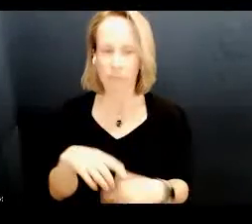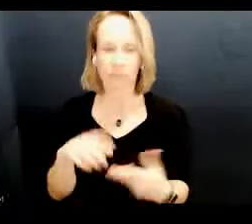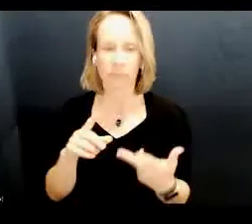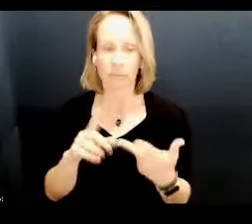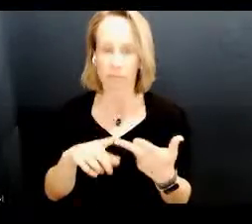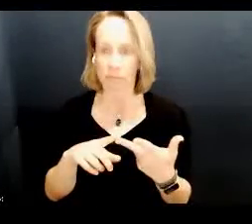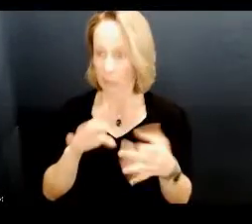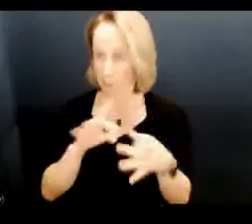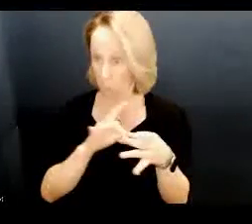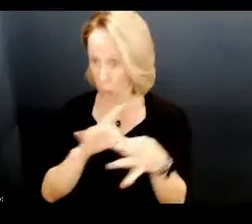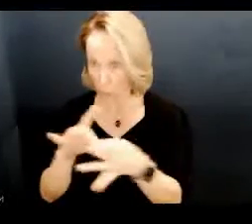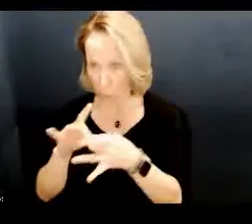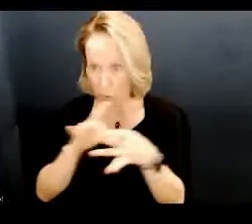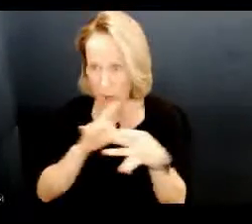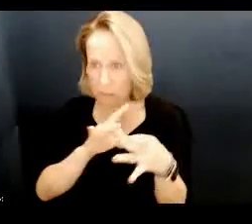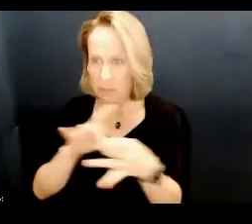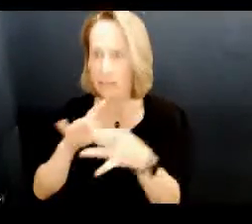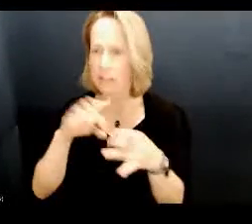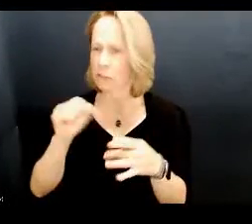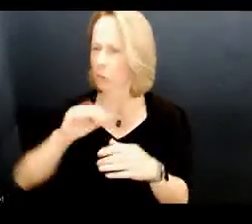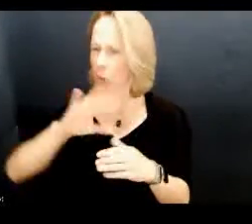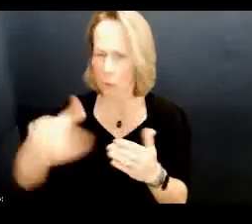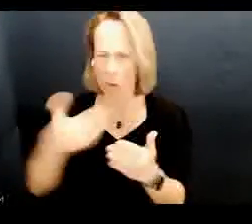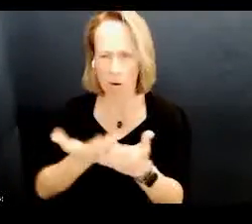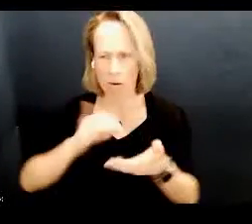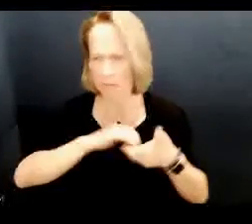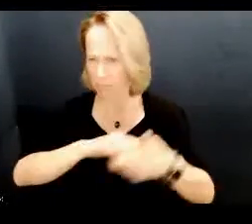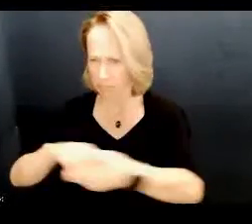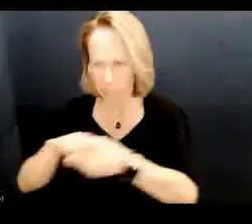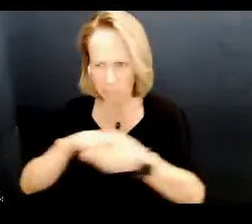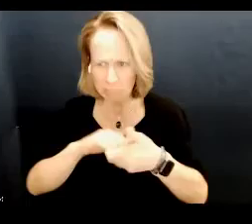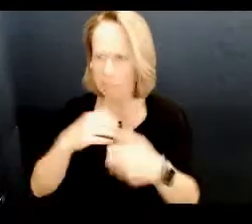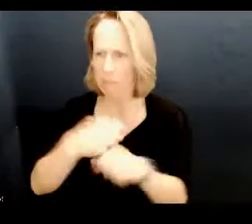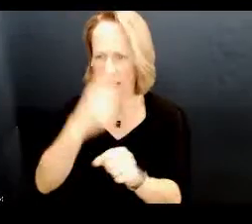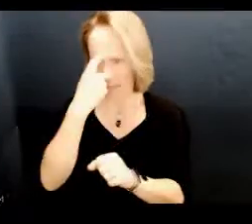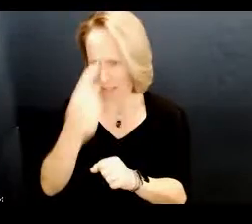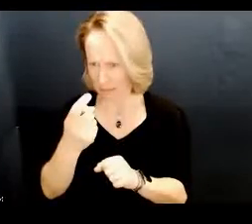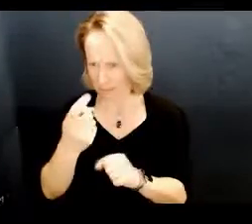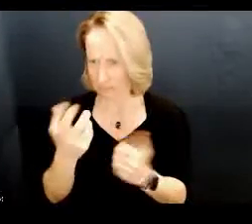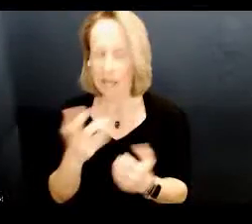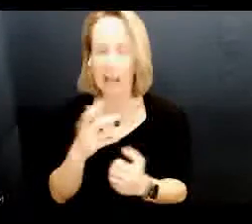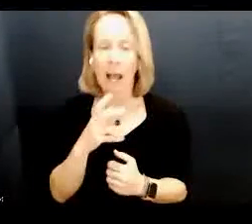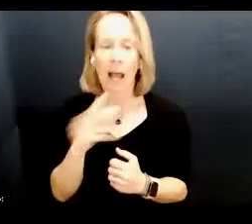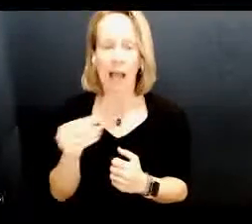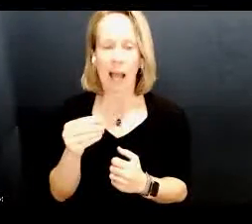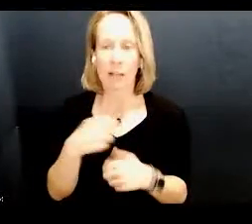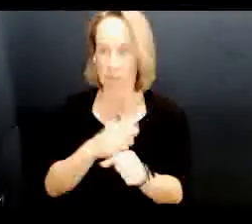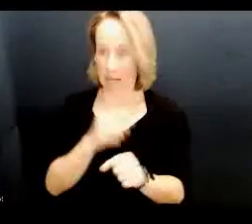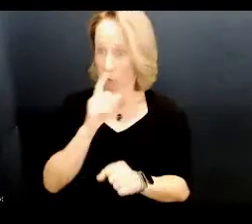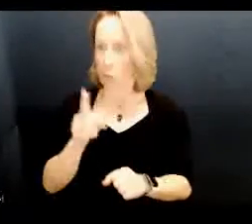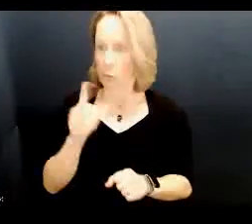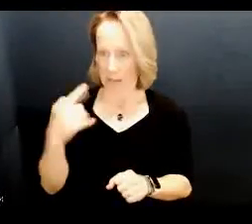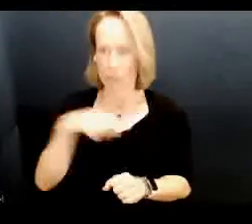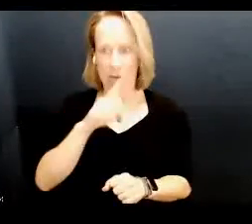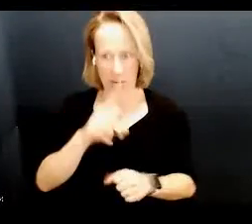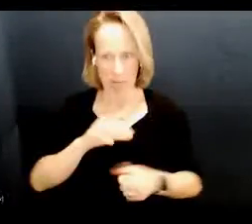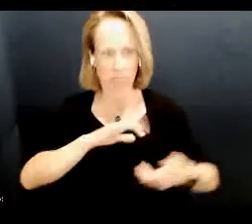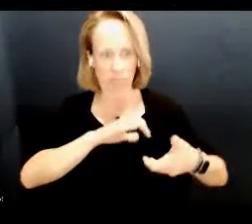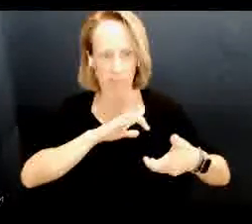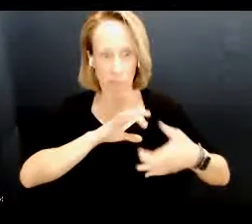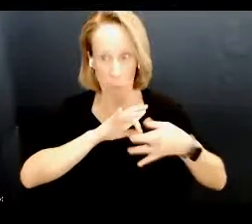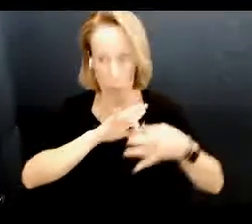all of our cooperation and collaboration makes sense, and we are making sure that we are coordinating with each other.